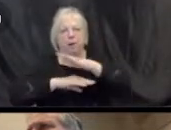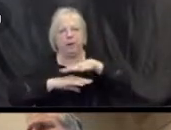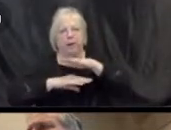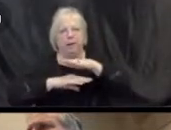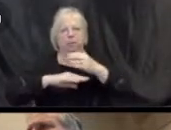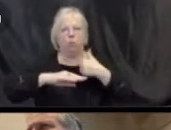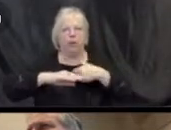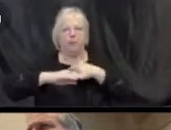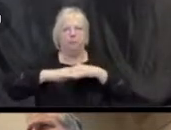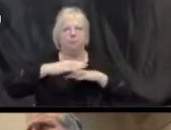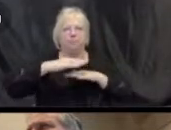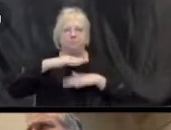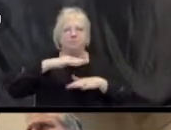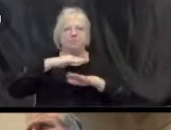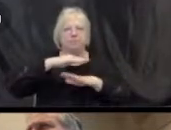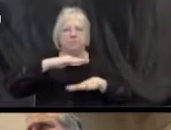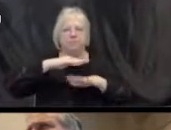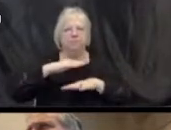And